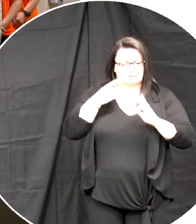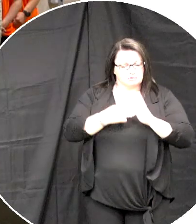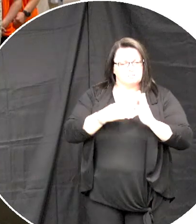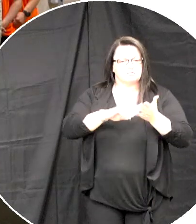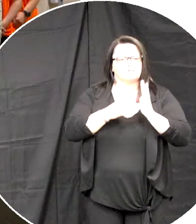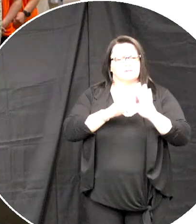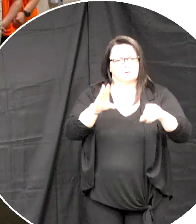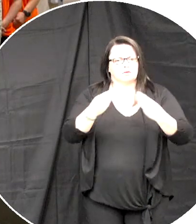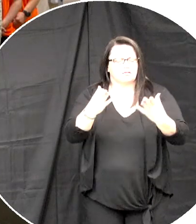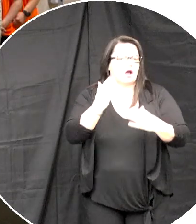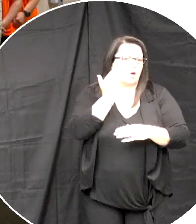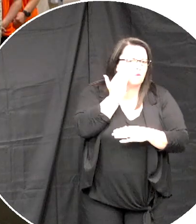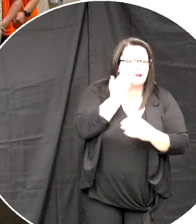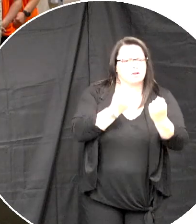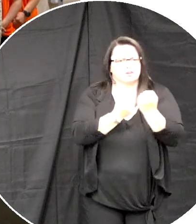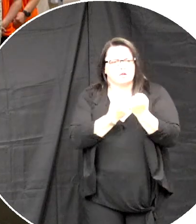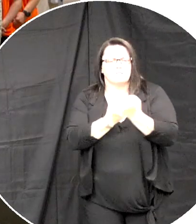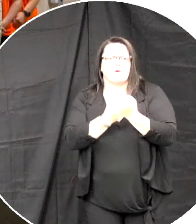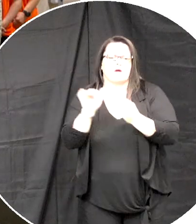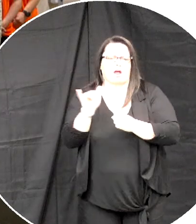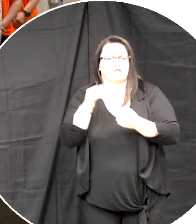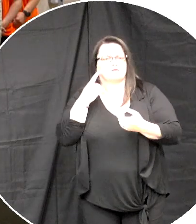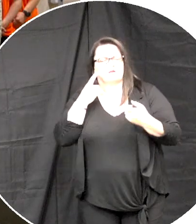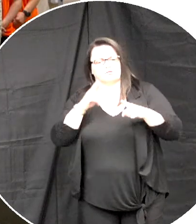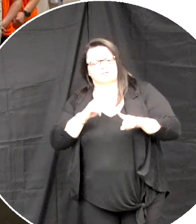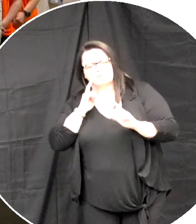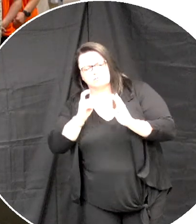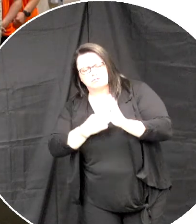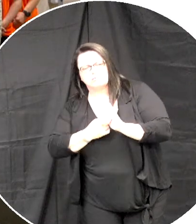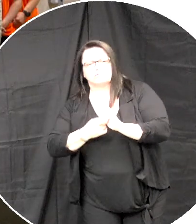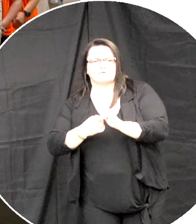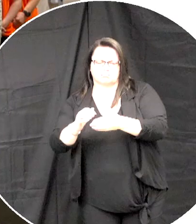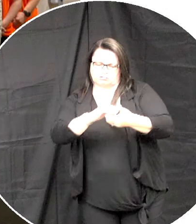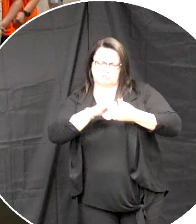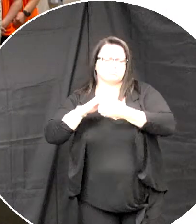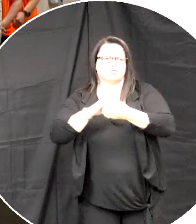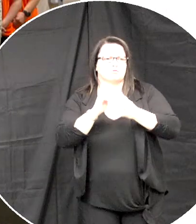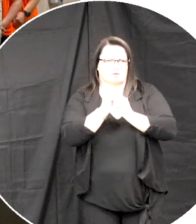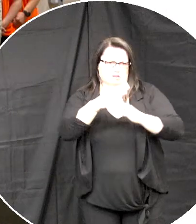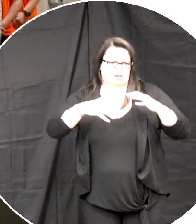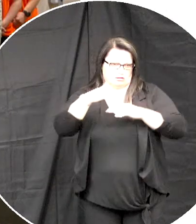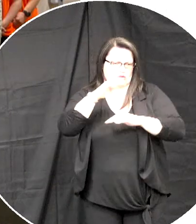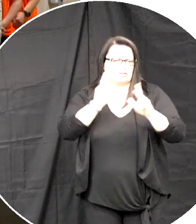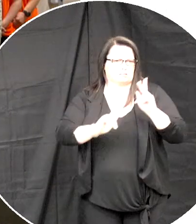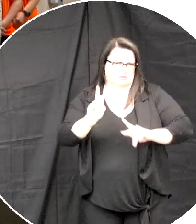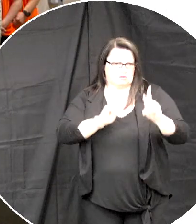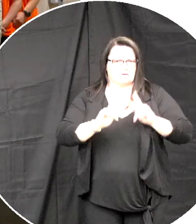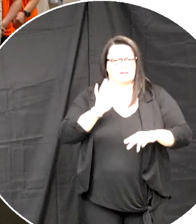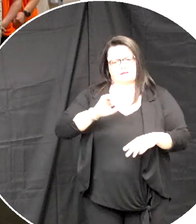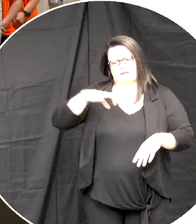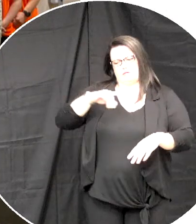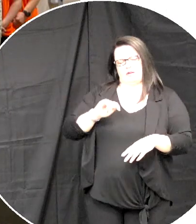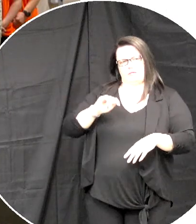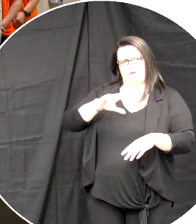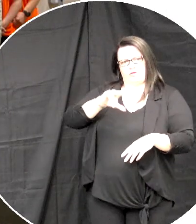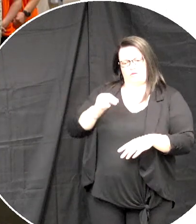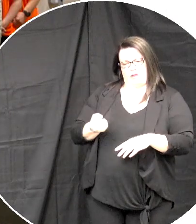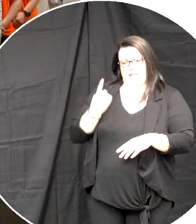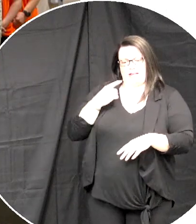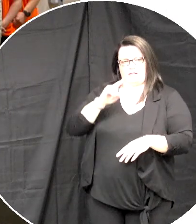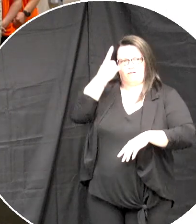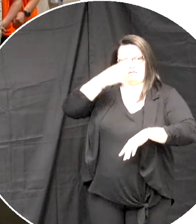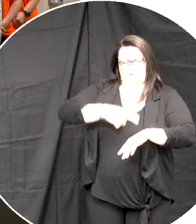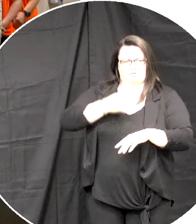act of reconciliation to honor Indigenous peoples. September 30th last year was the first National Day for Truth and